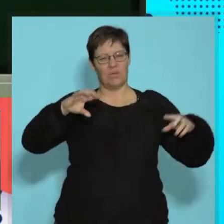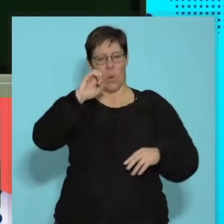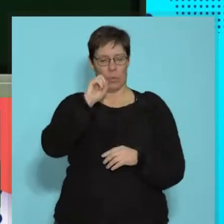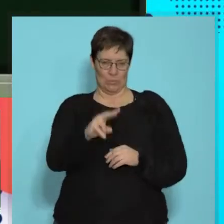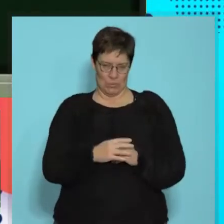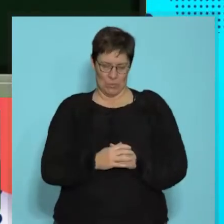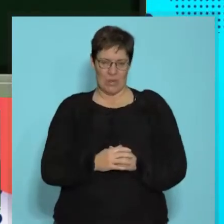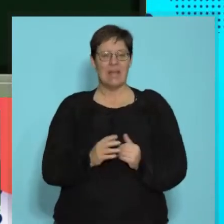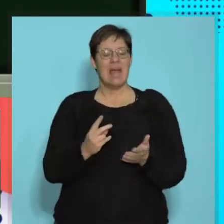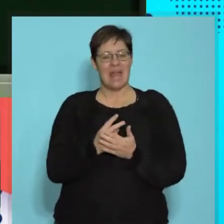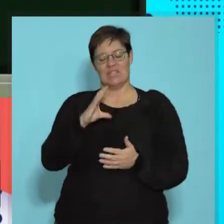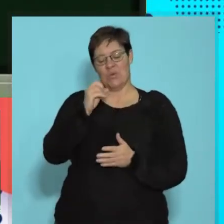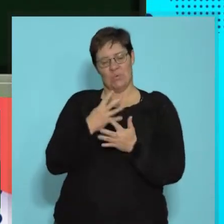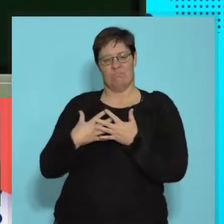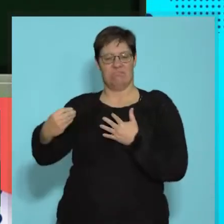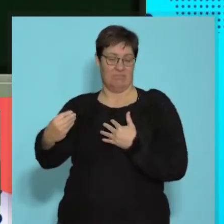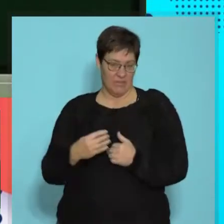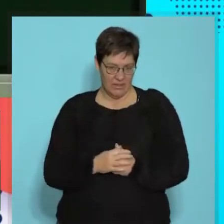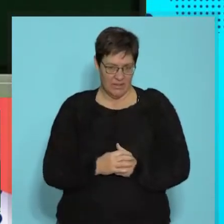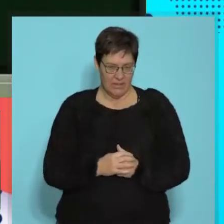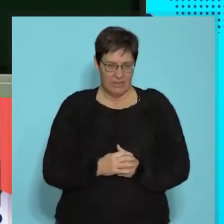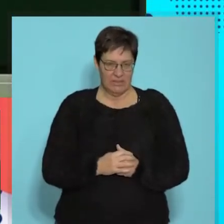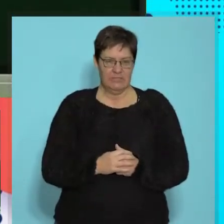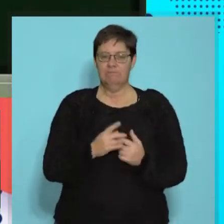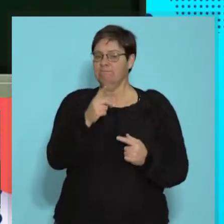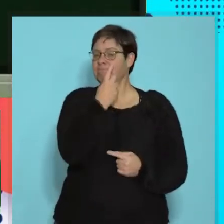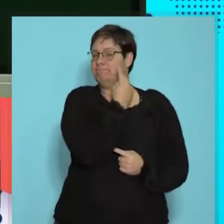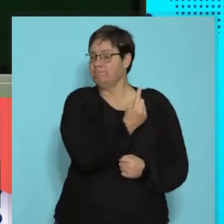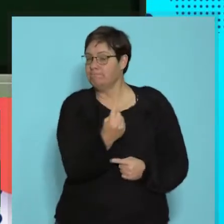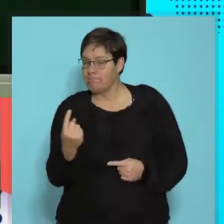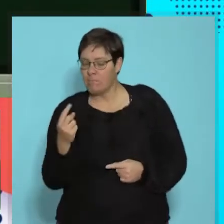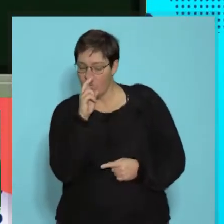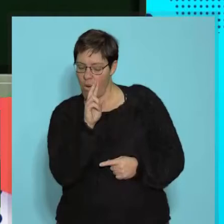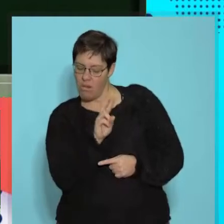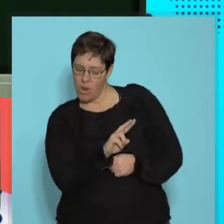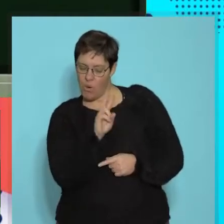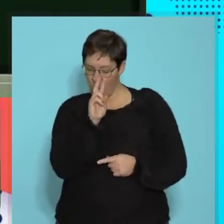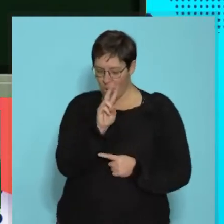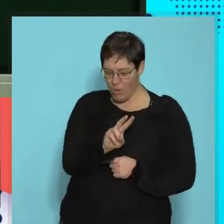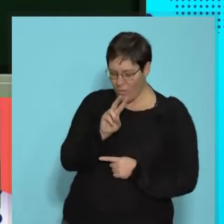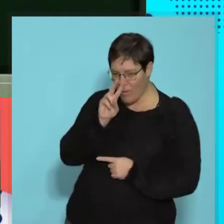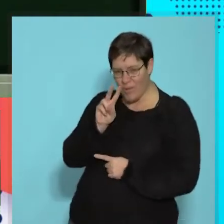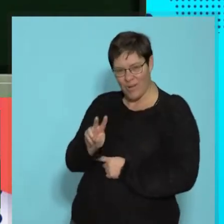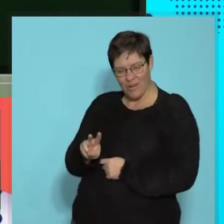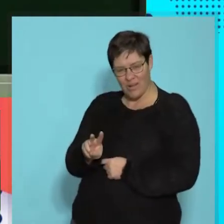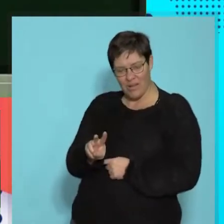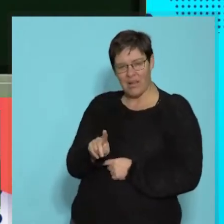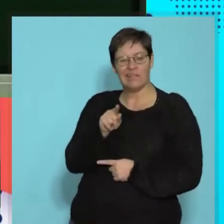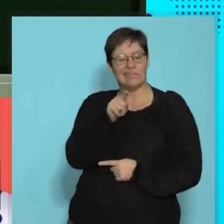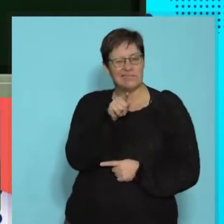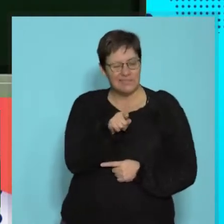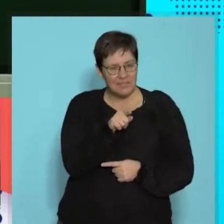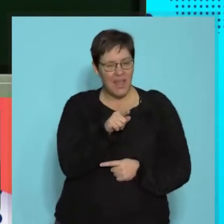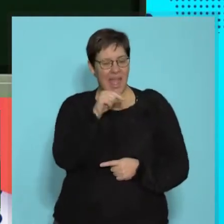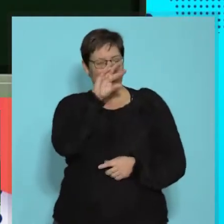and carbon dioxide. And each time, right, remember when you're looking at something, how those efficient